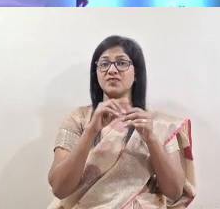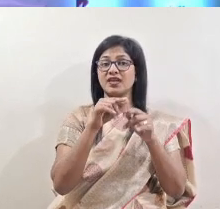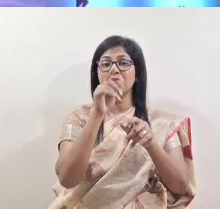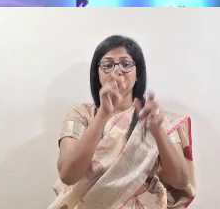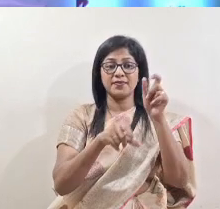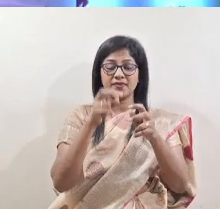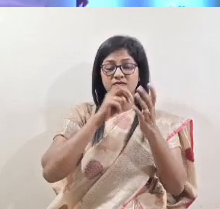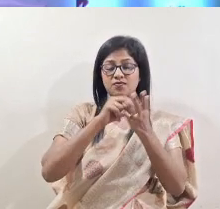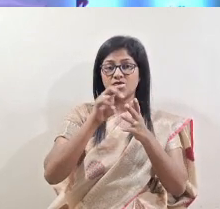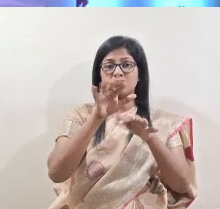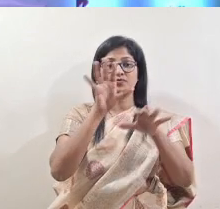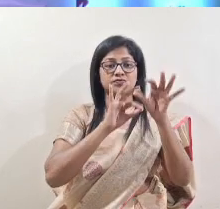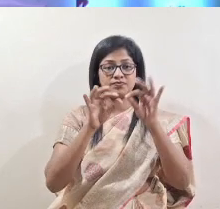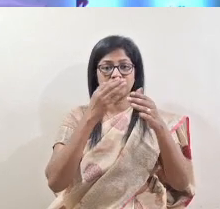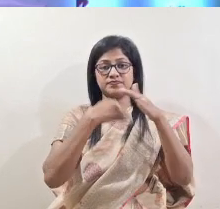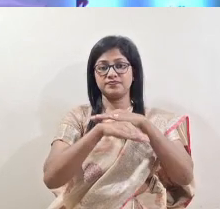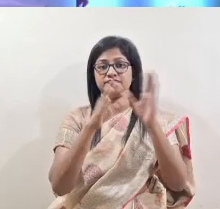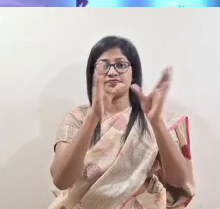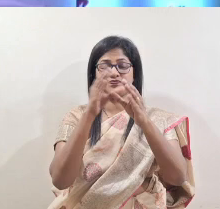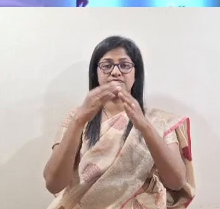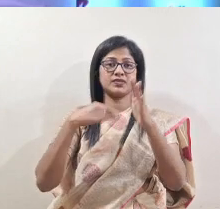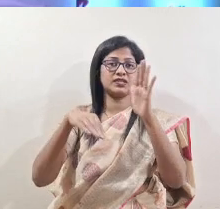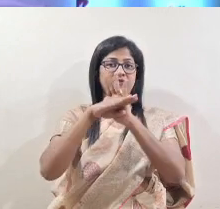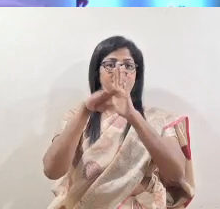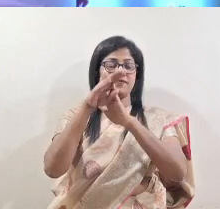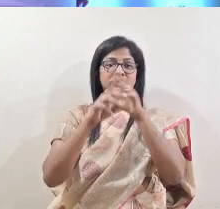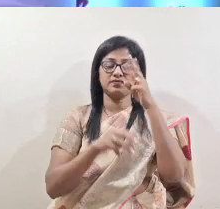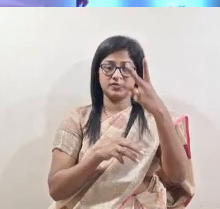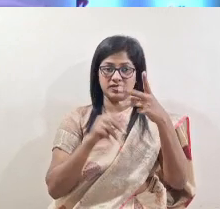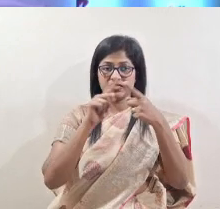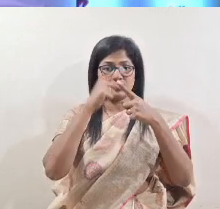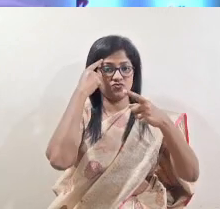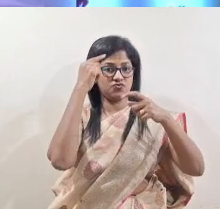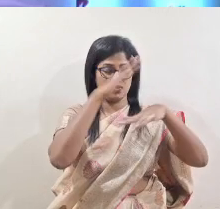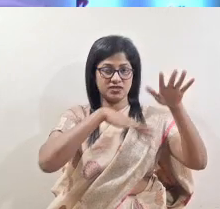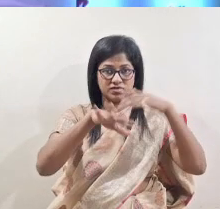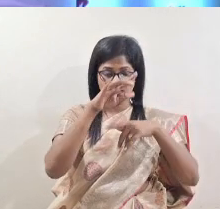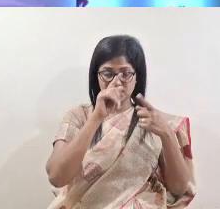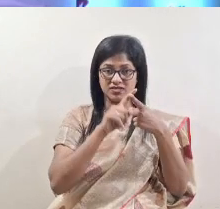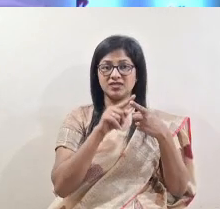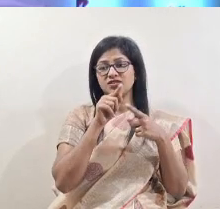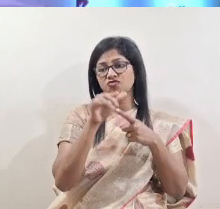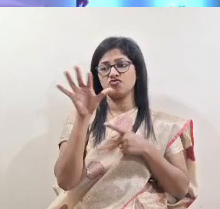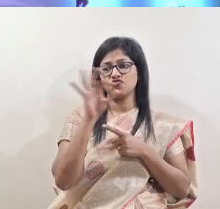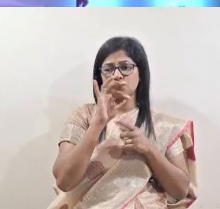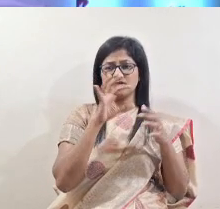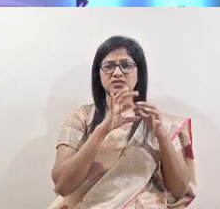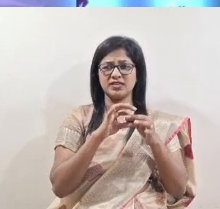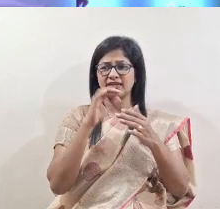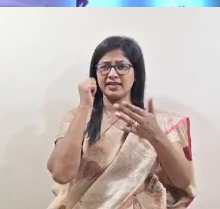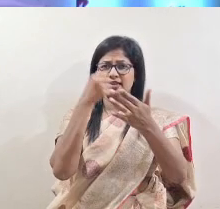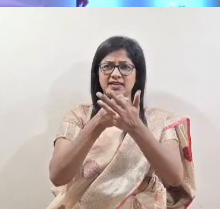choices that people make while walking, they are classified into 3 levels. Strategic